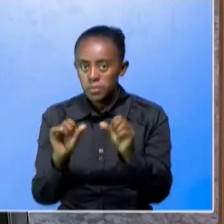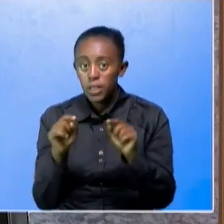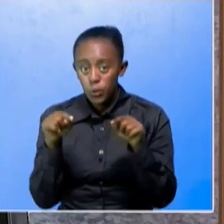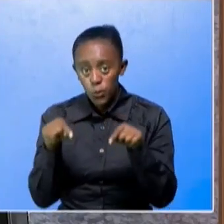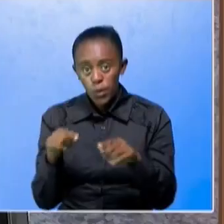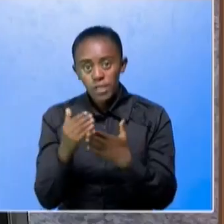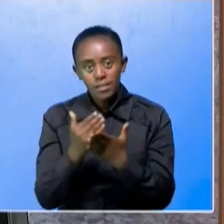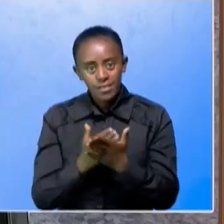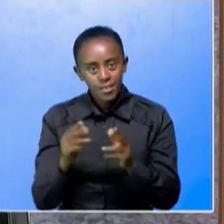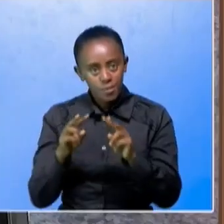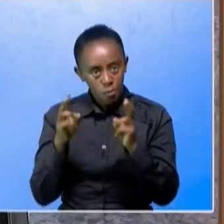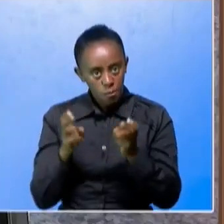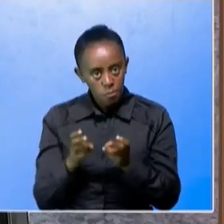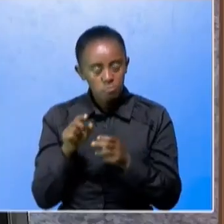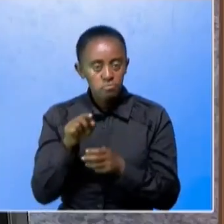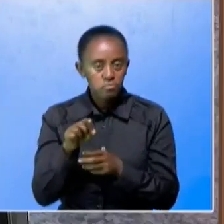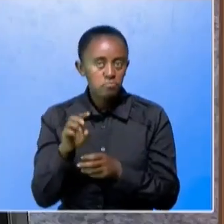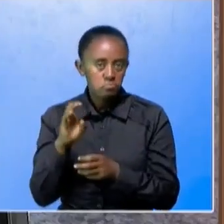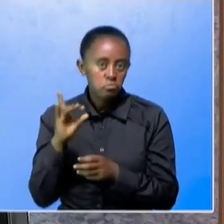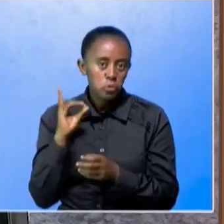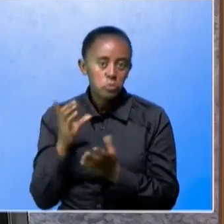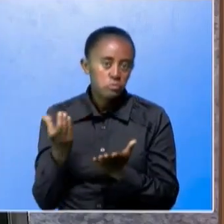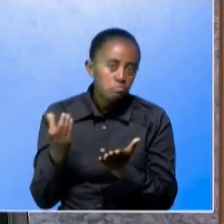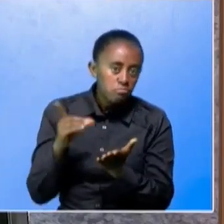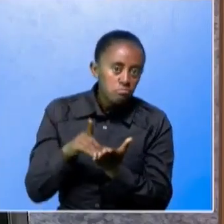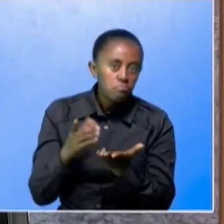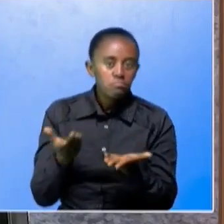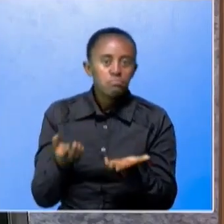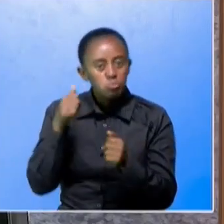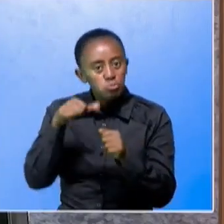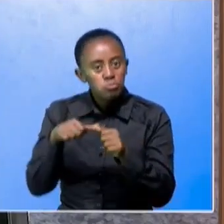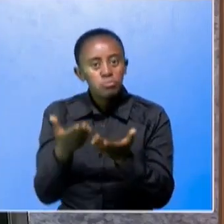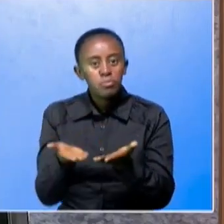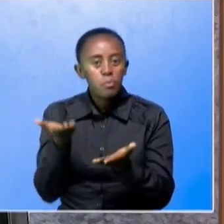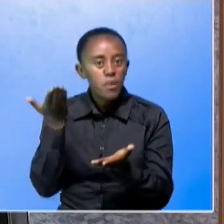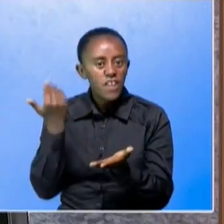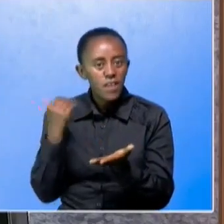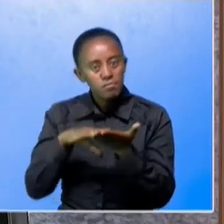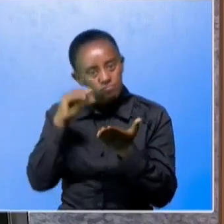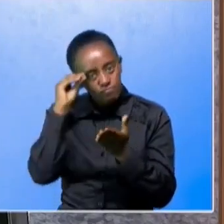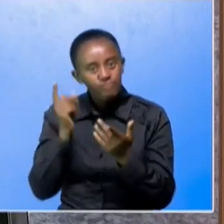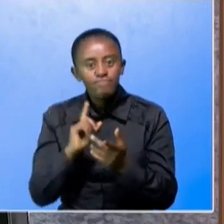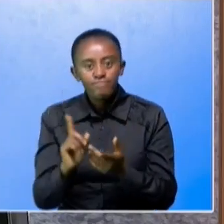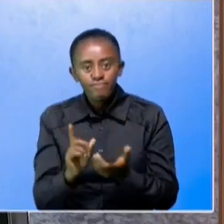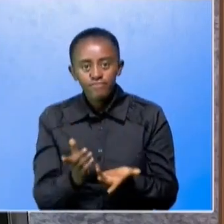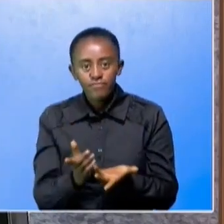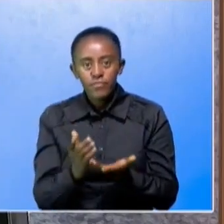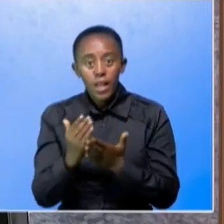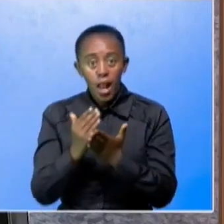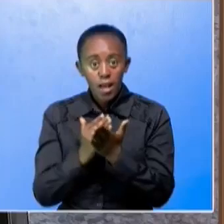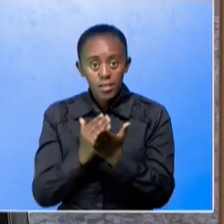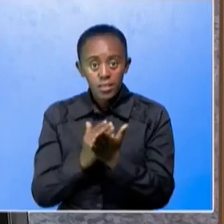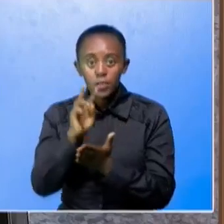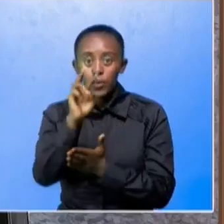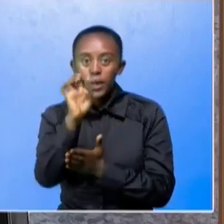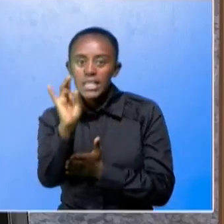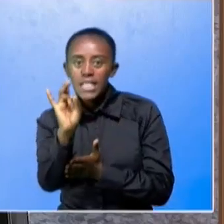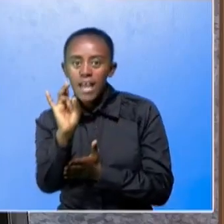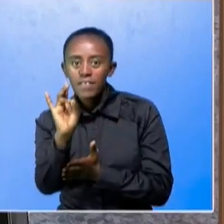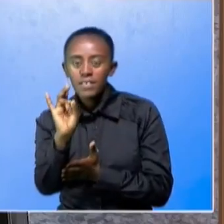today's lesson topic, I would like to remind you what we learned in the previous lesson. That was lesson